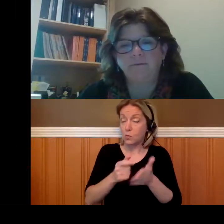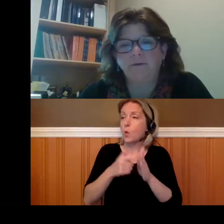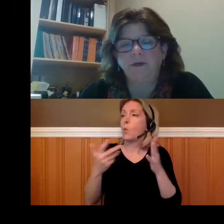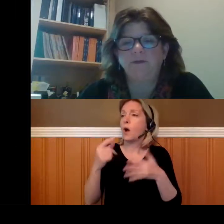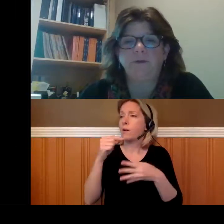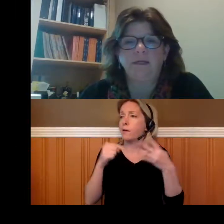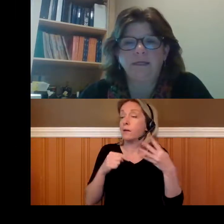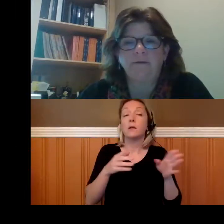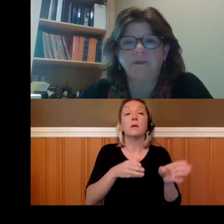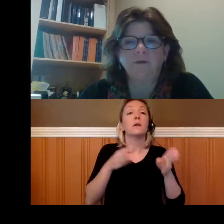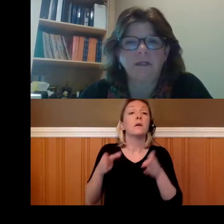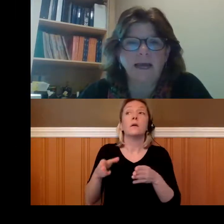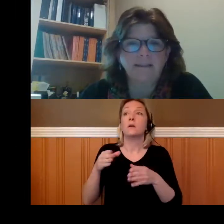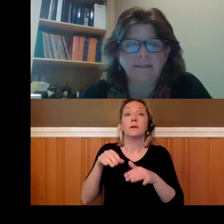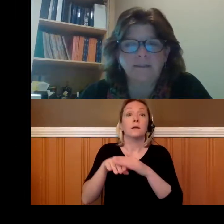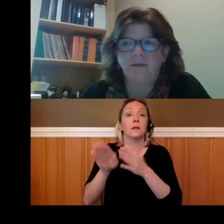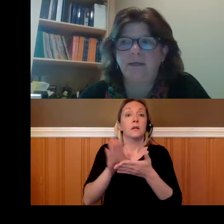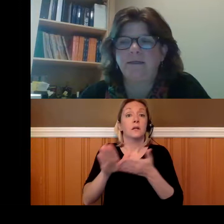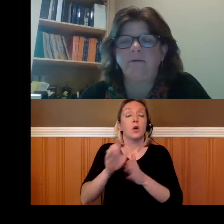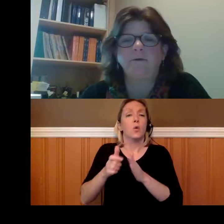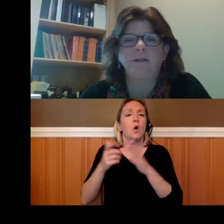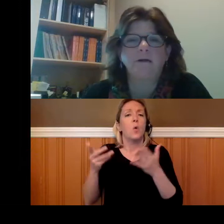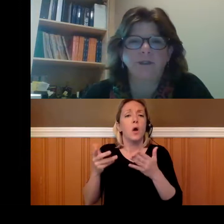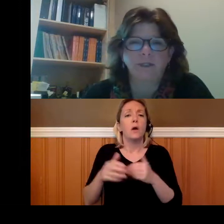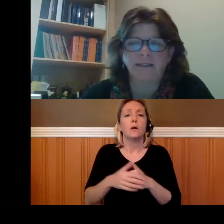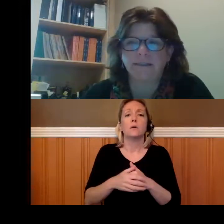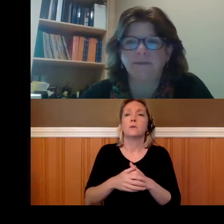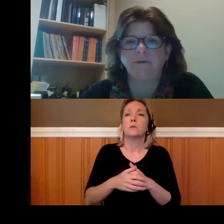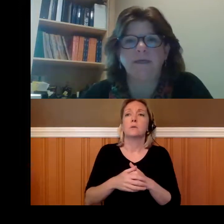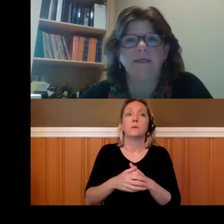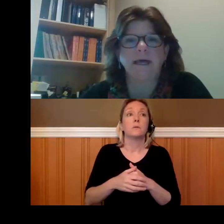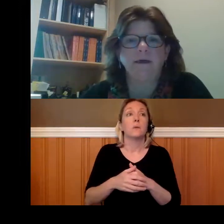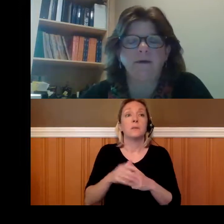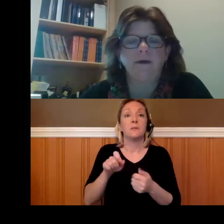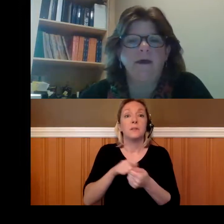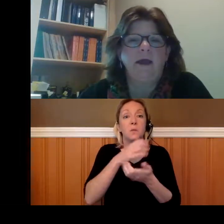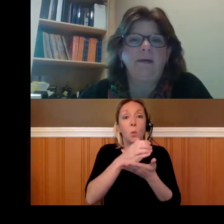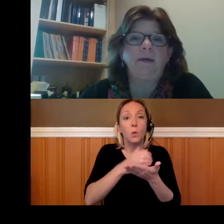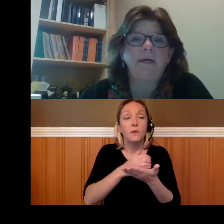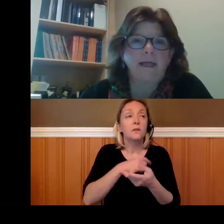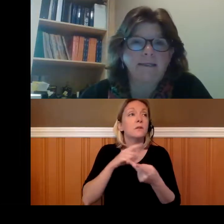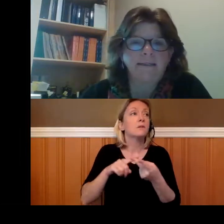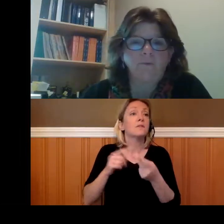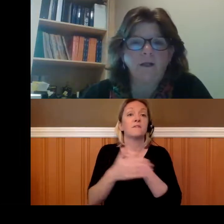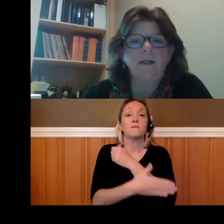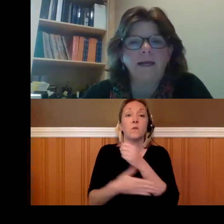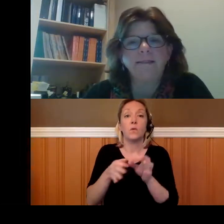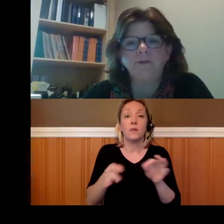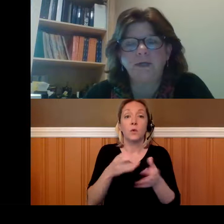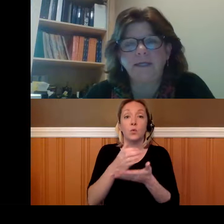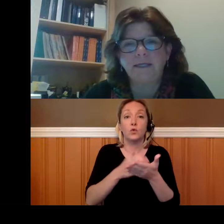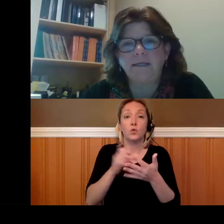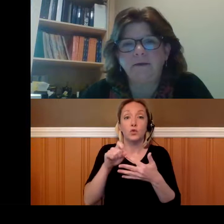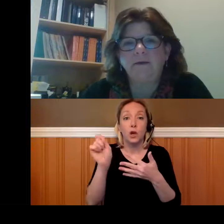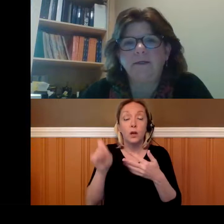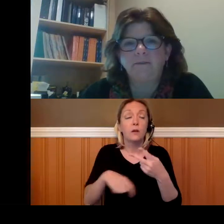have certain classes? Do they need to have foreign language classes? Do they need to have AP classes? What classes do they need to be able